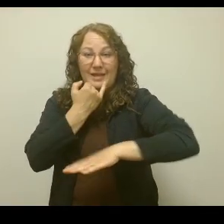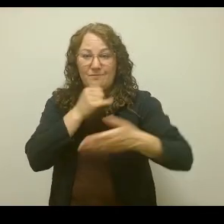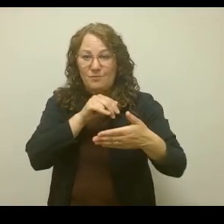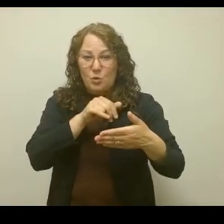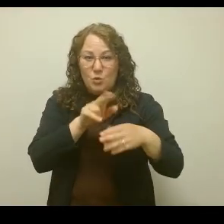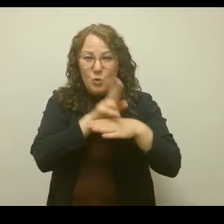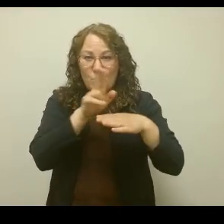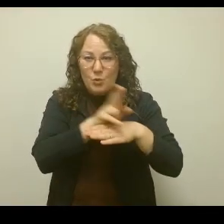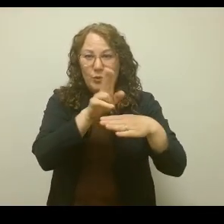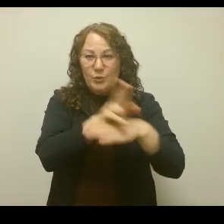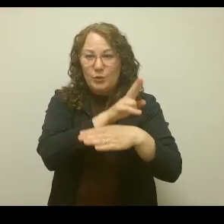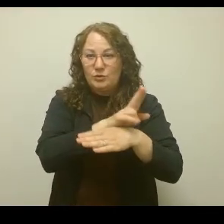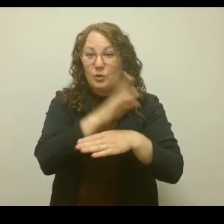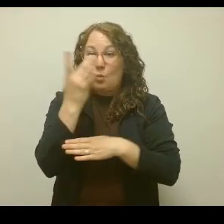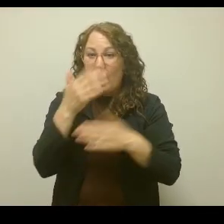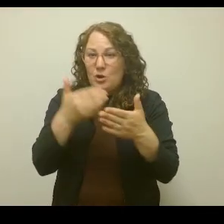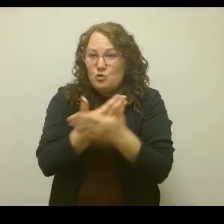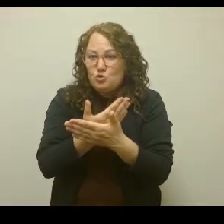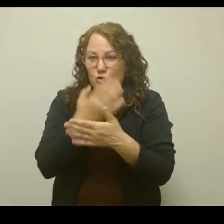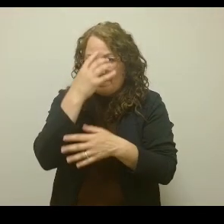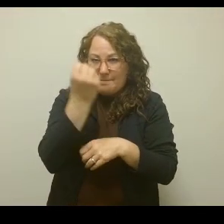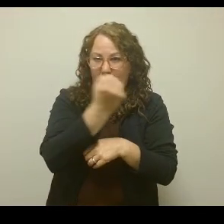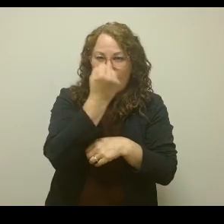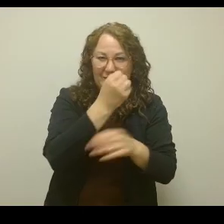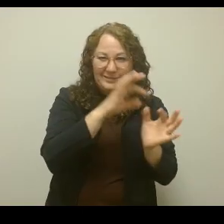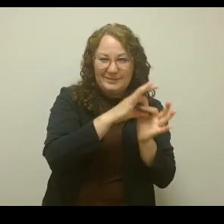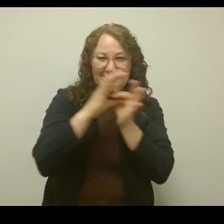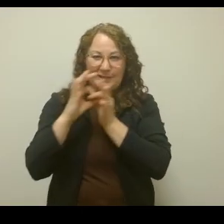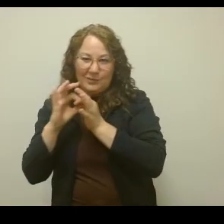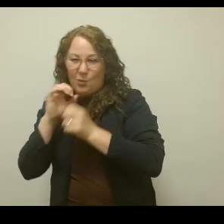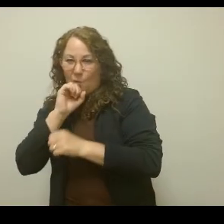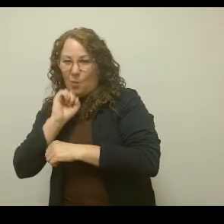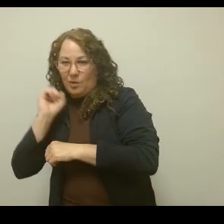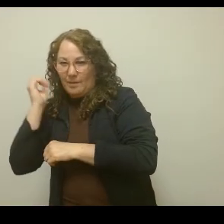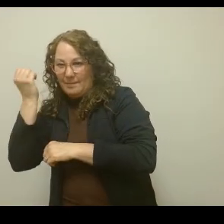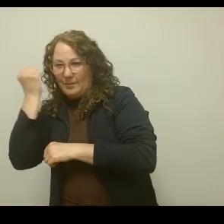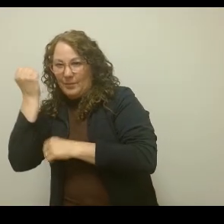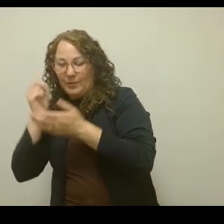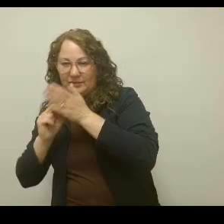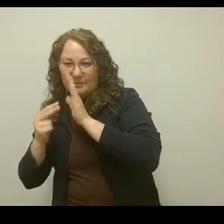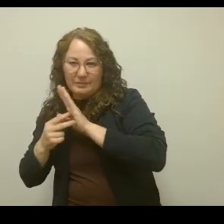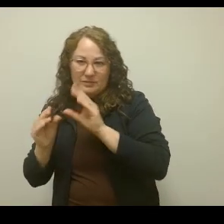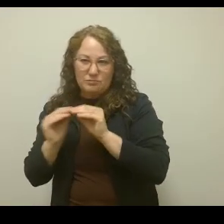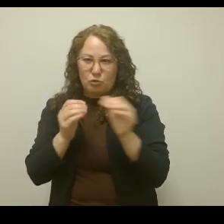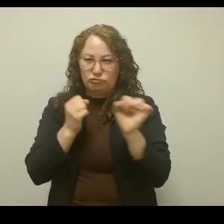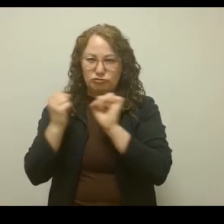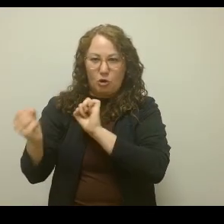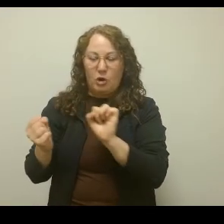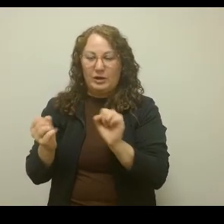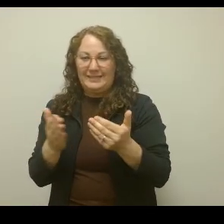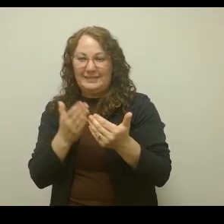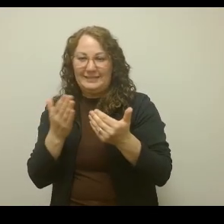memories are created and connected to older ones, making them stronger and easier to recall.